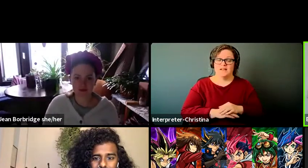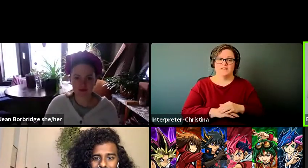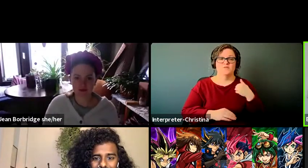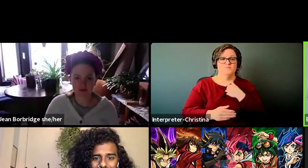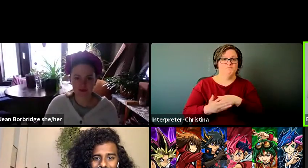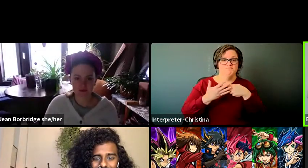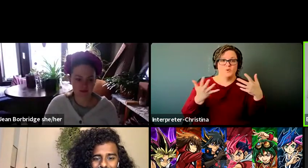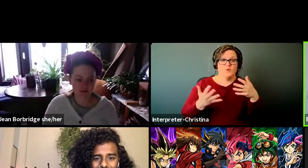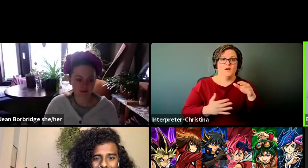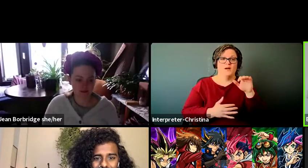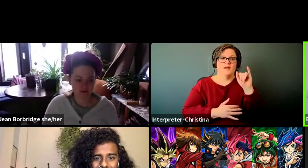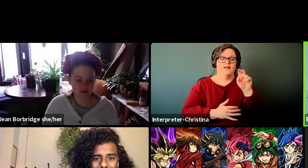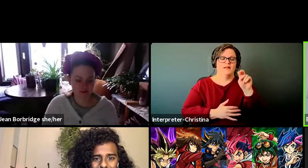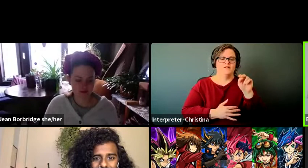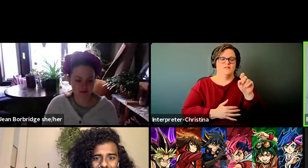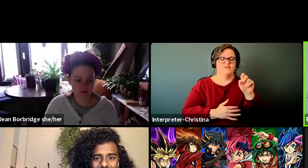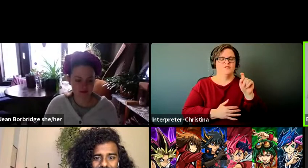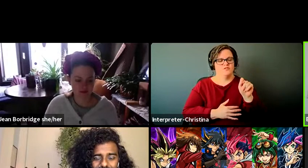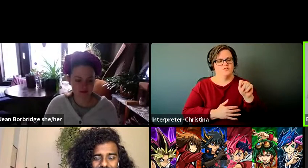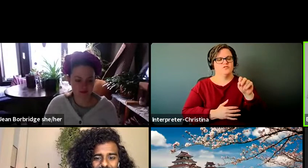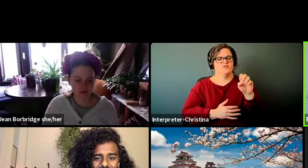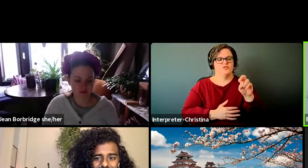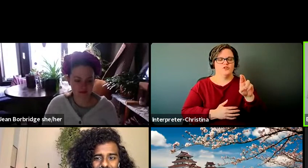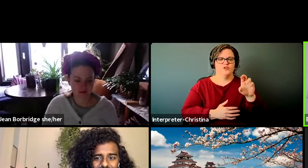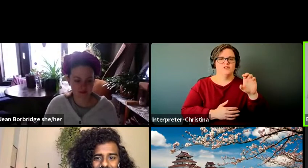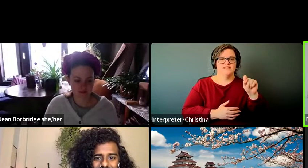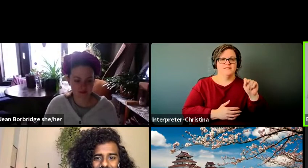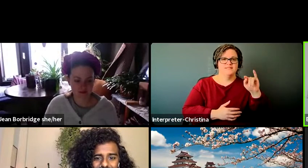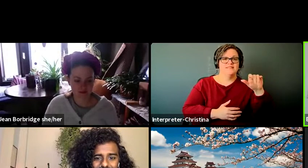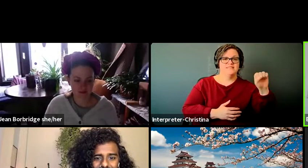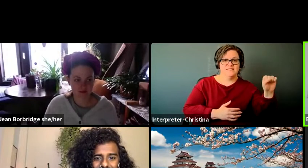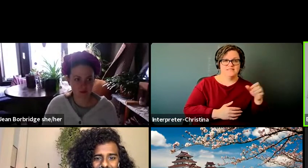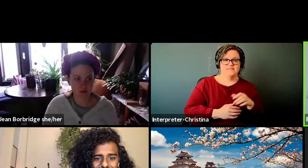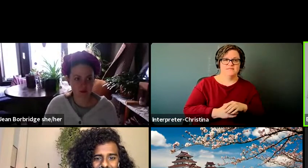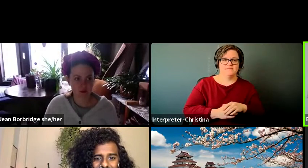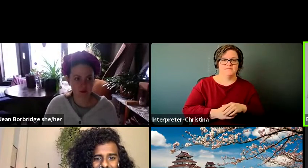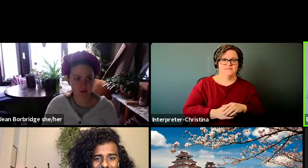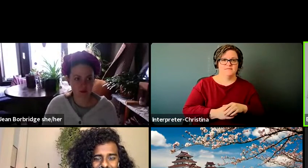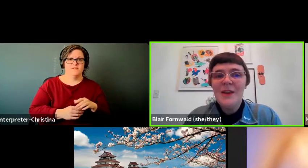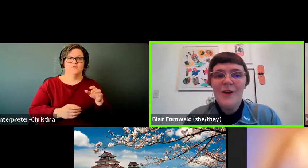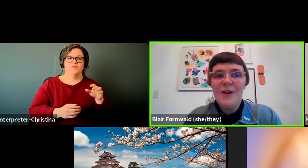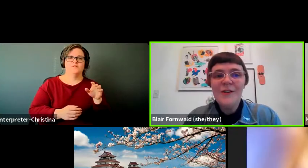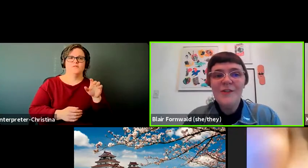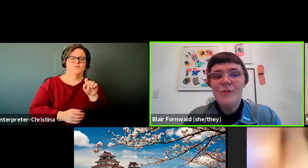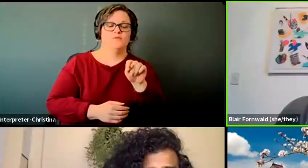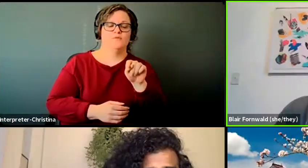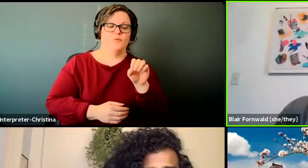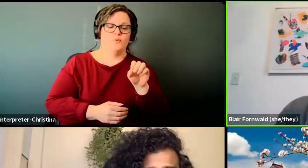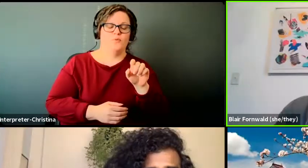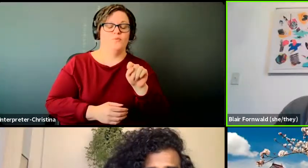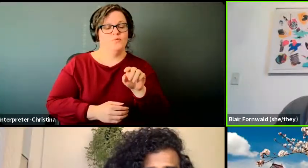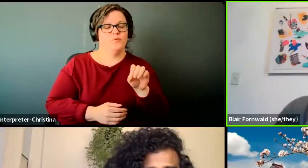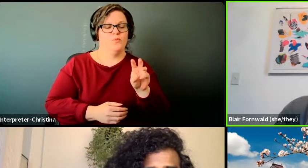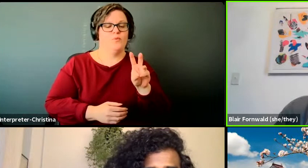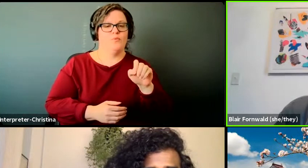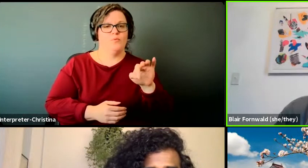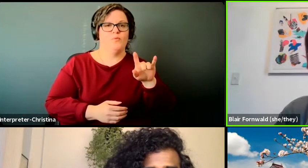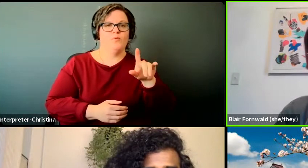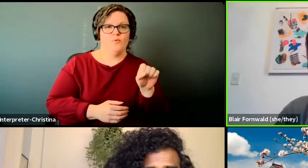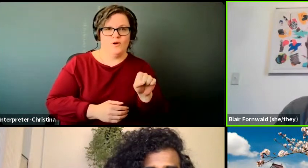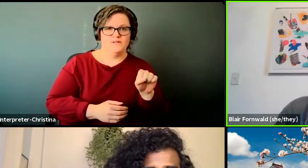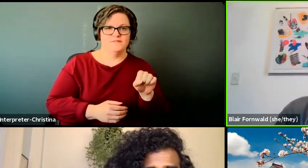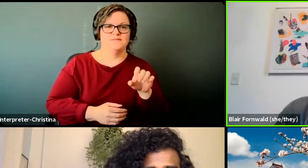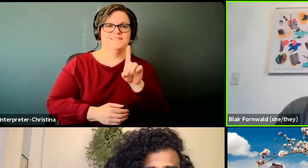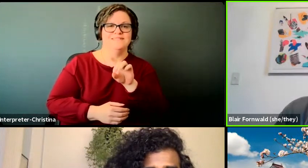Interstices Towards a Decolonial Transpoetics of the Future, by multimedia artist and writer Kama La